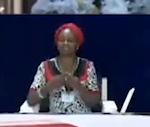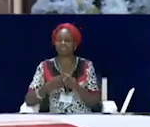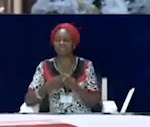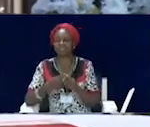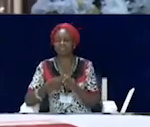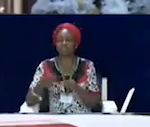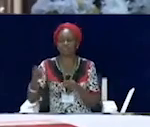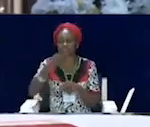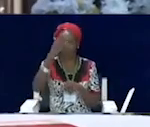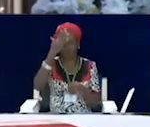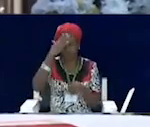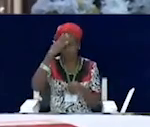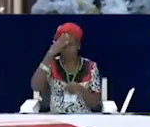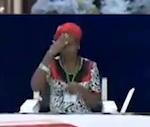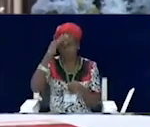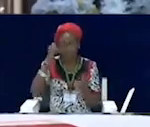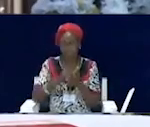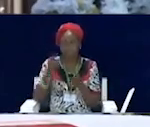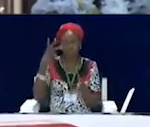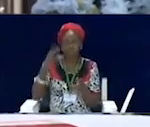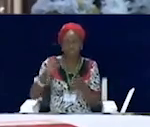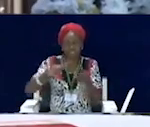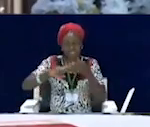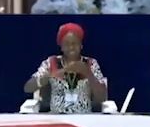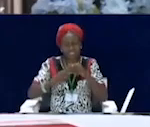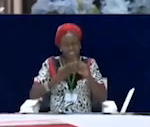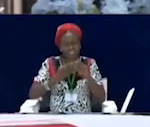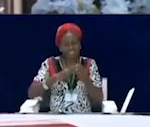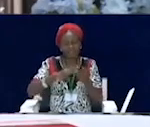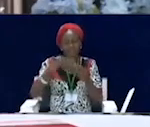You know, it was the relatives of